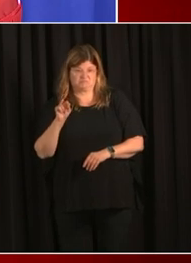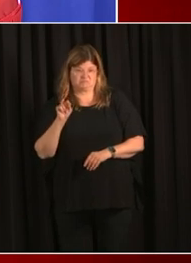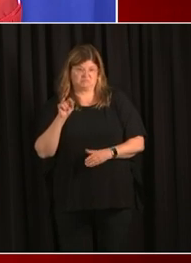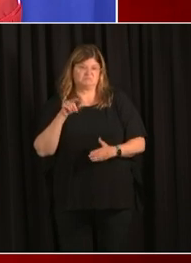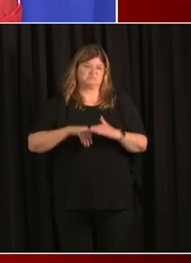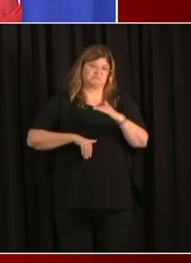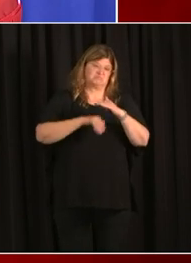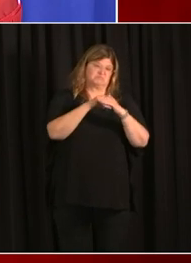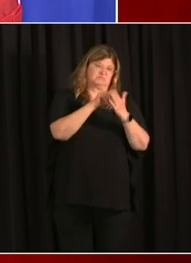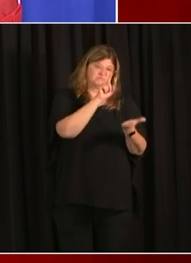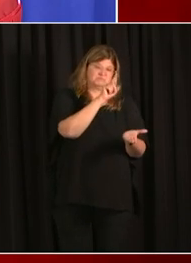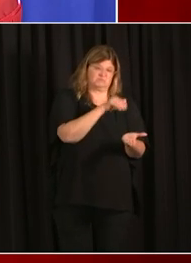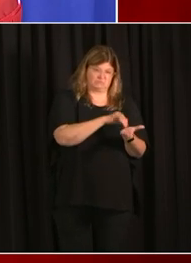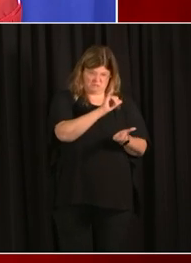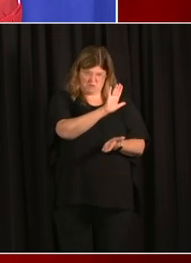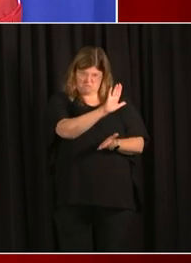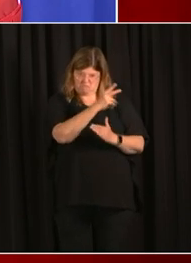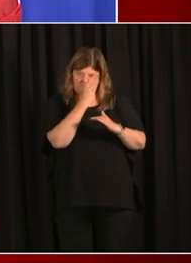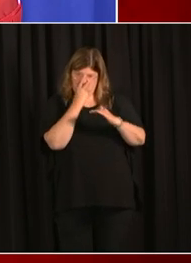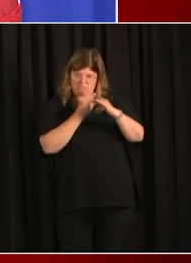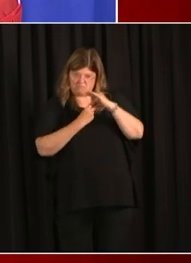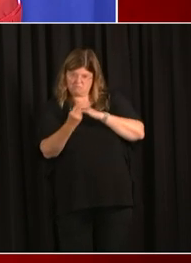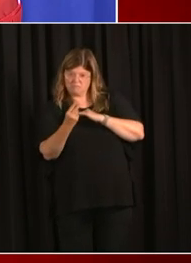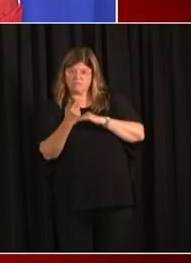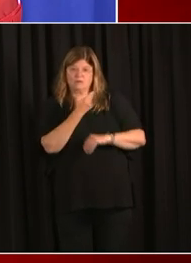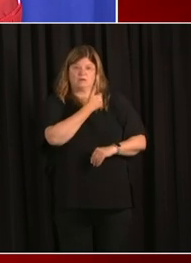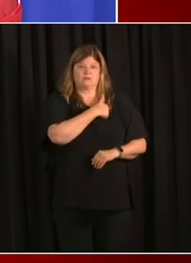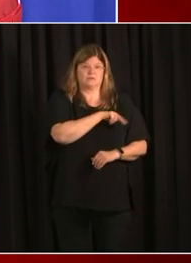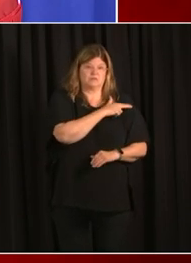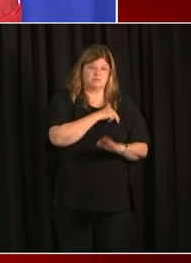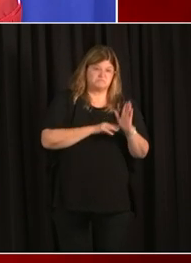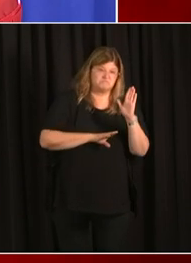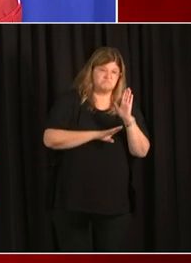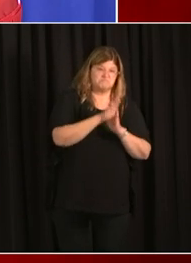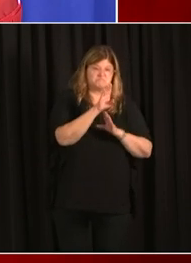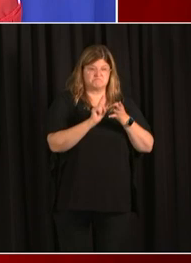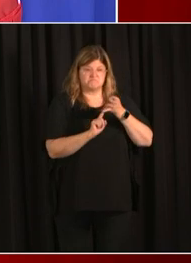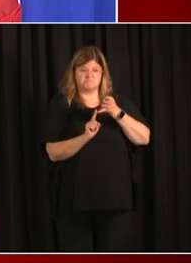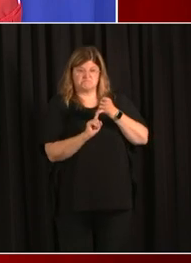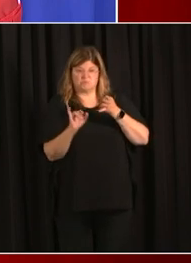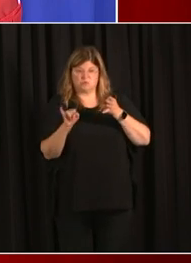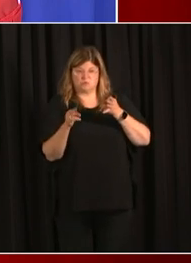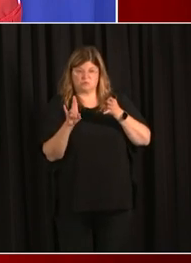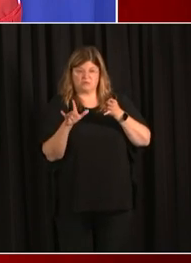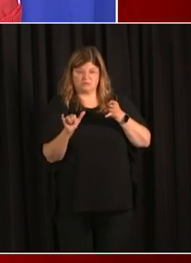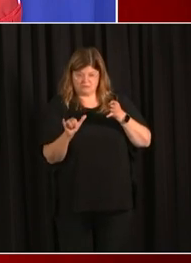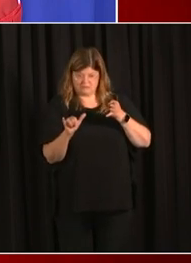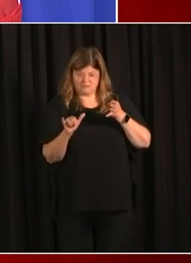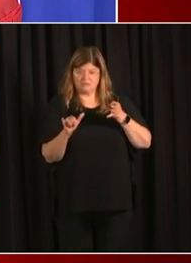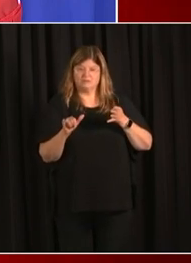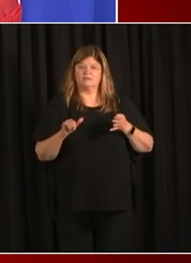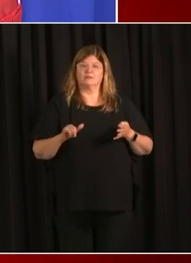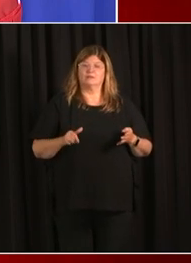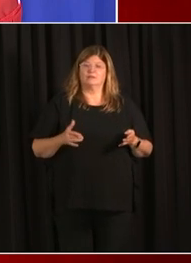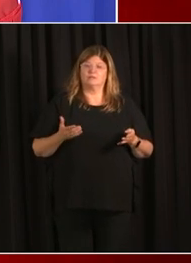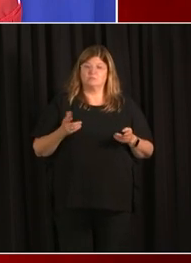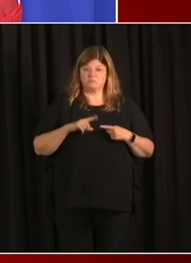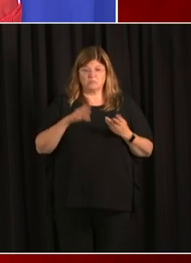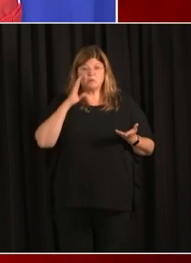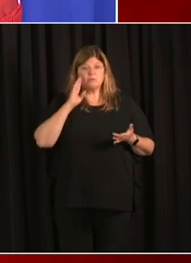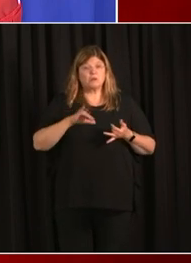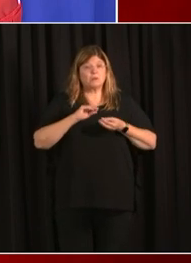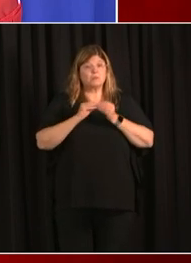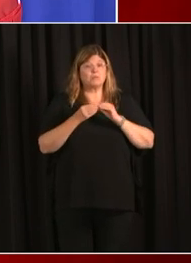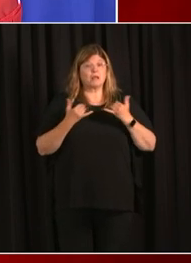1,000, with the hospital surge coming in late July. So we know where our numbers